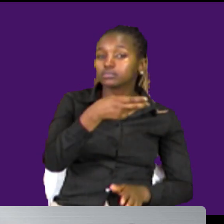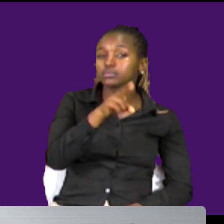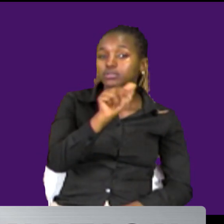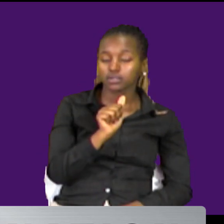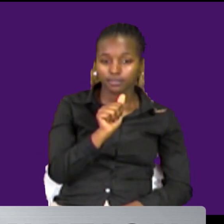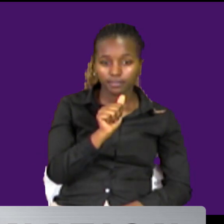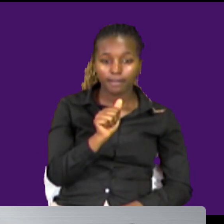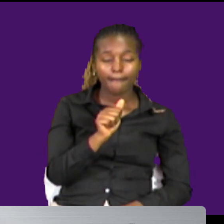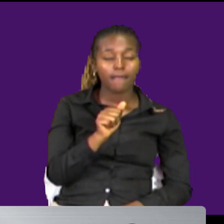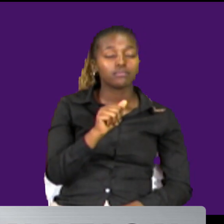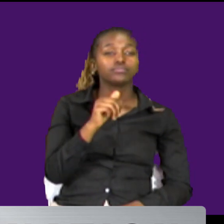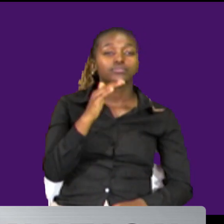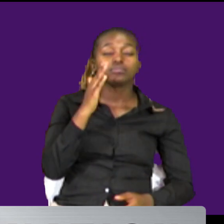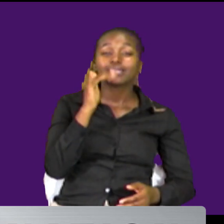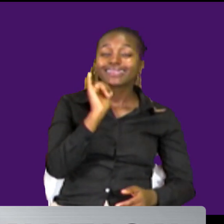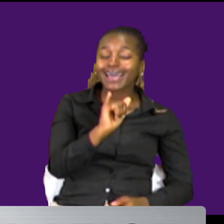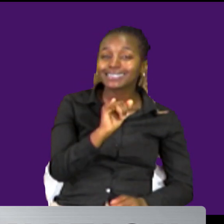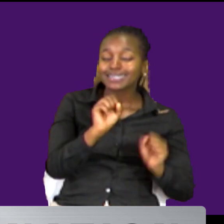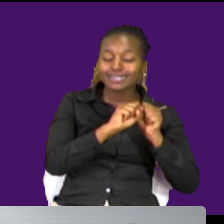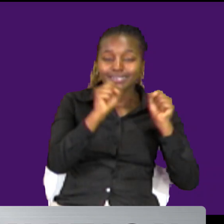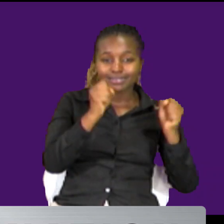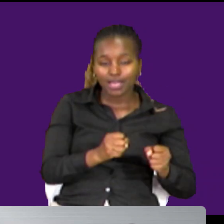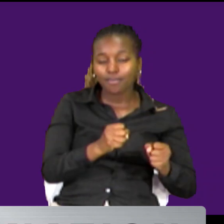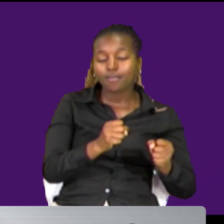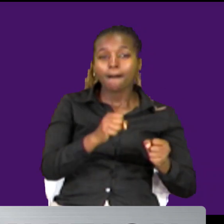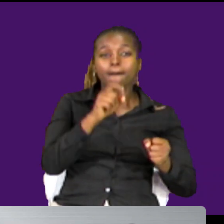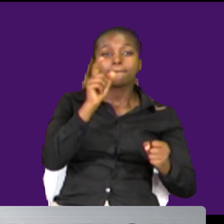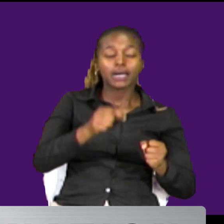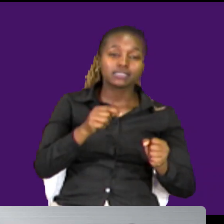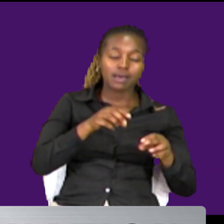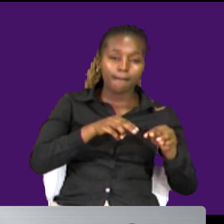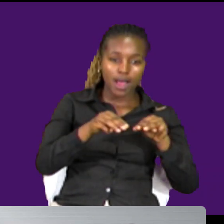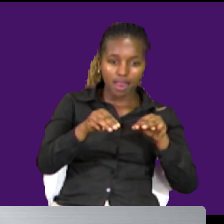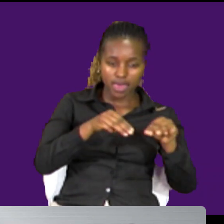The SHA is a system that is supposed to manage,